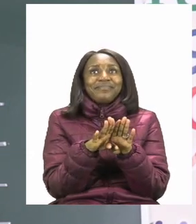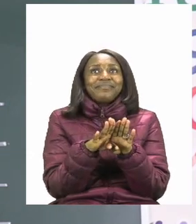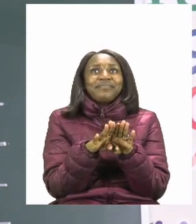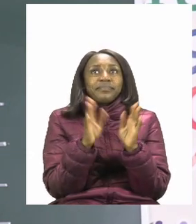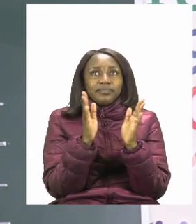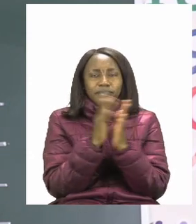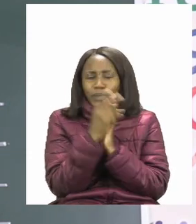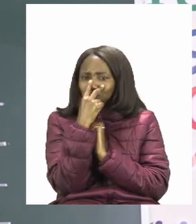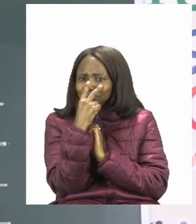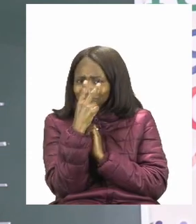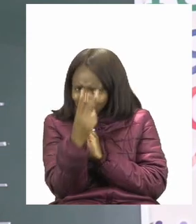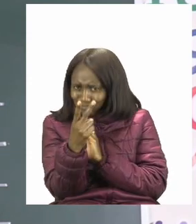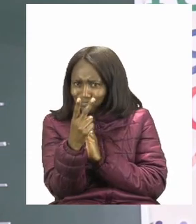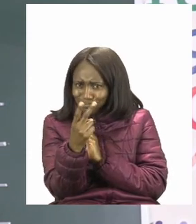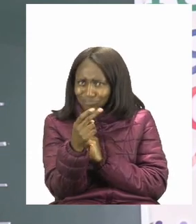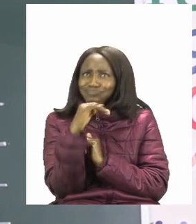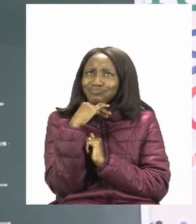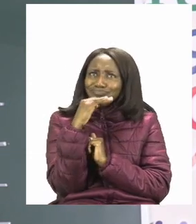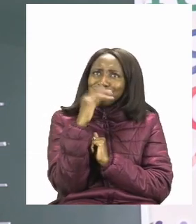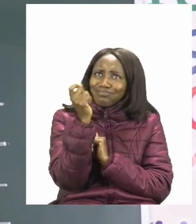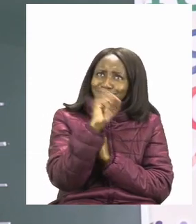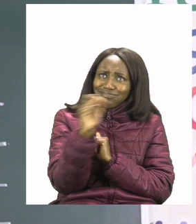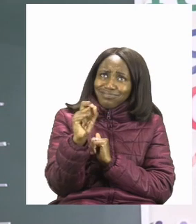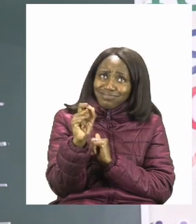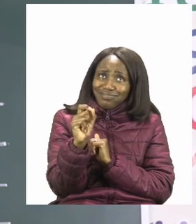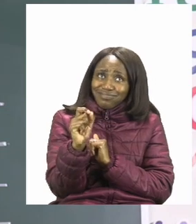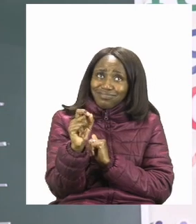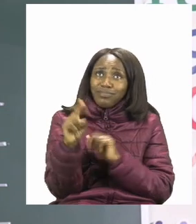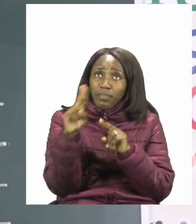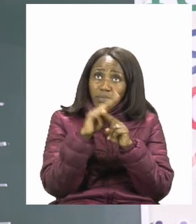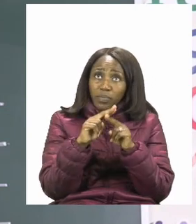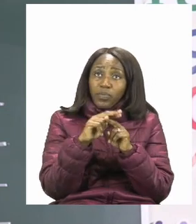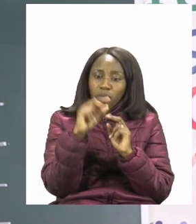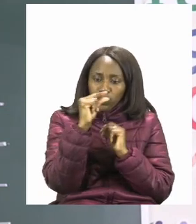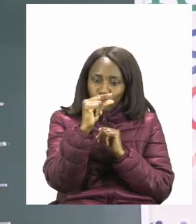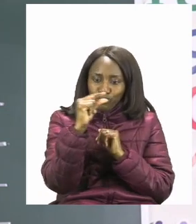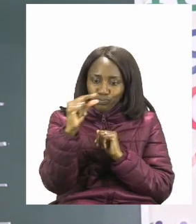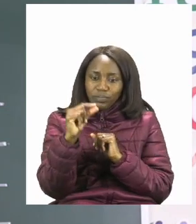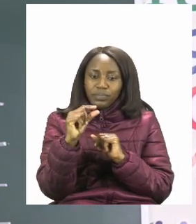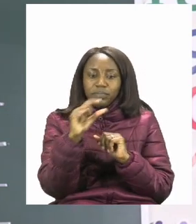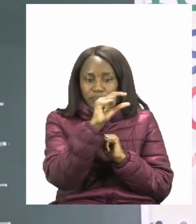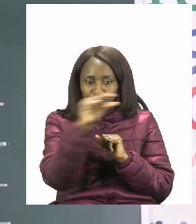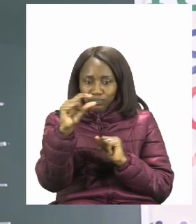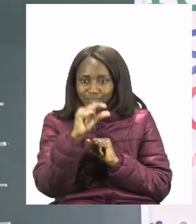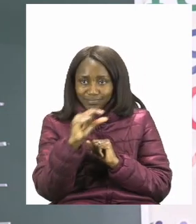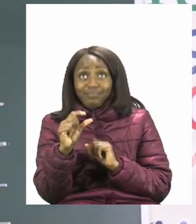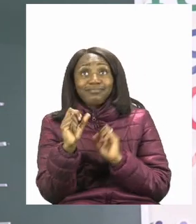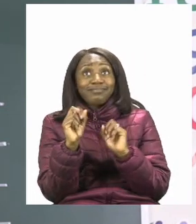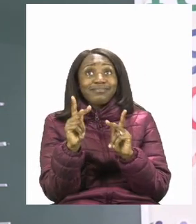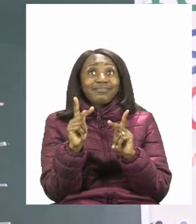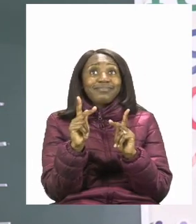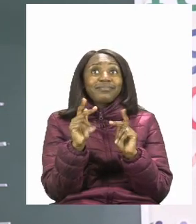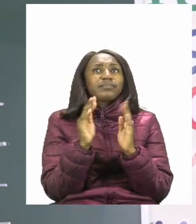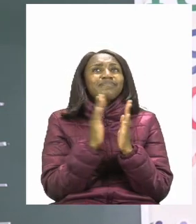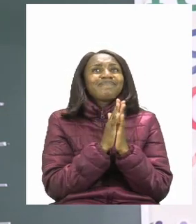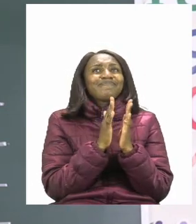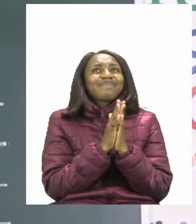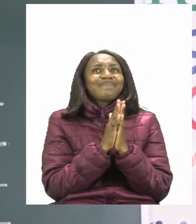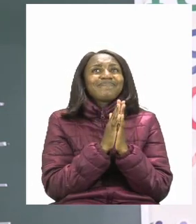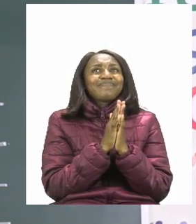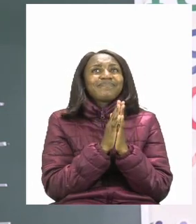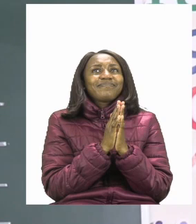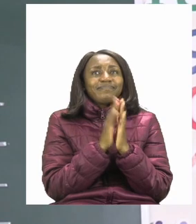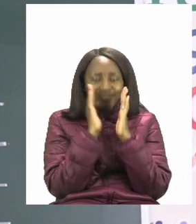look at the picture and don't forget to use the vocabulary words we have been given. Take your time, boys and girls,